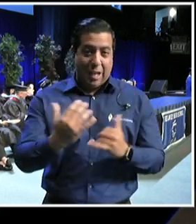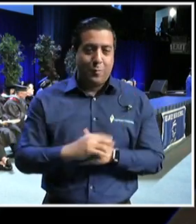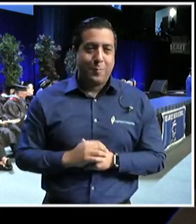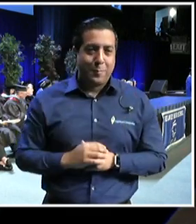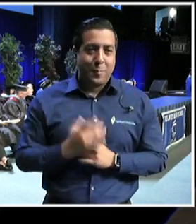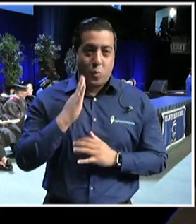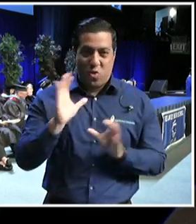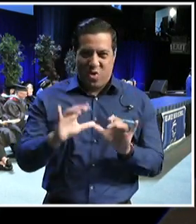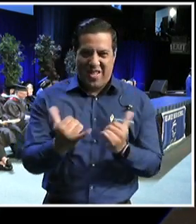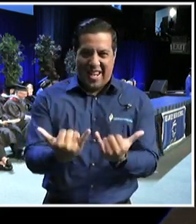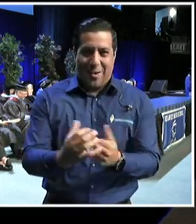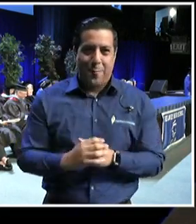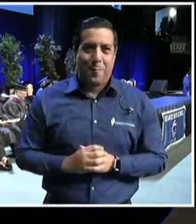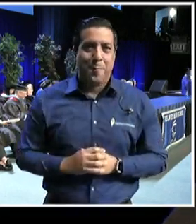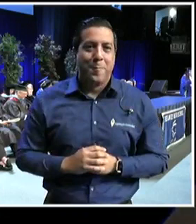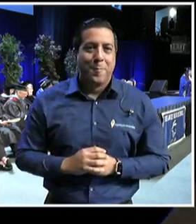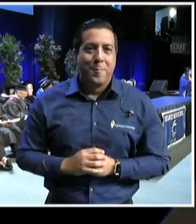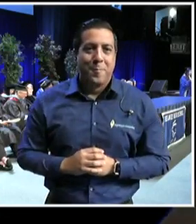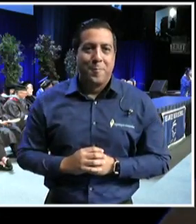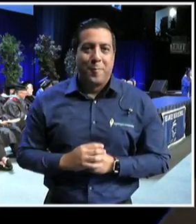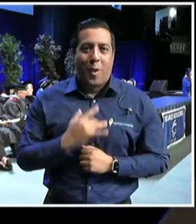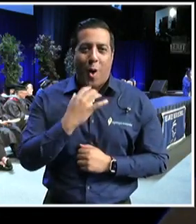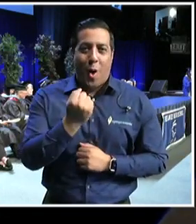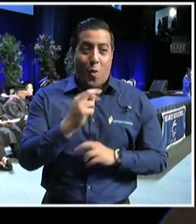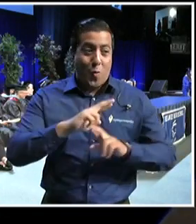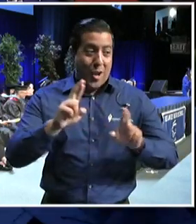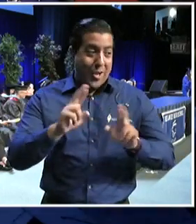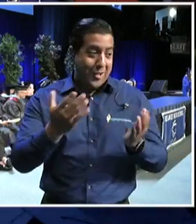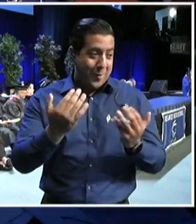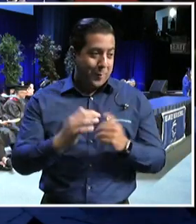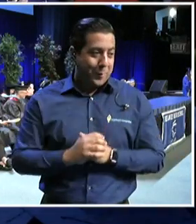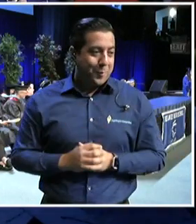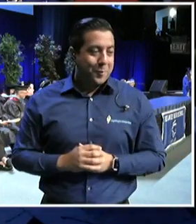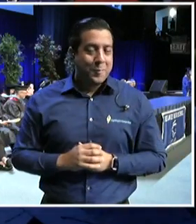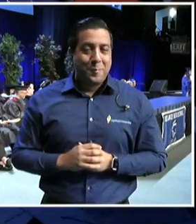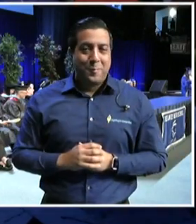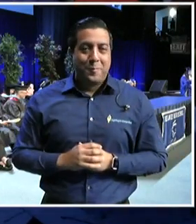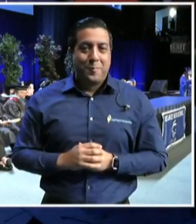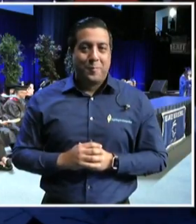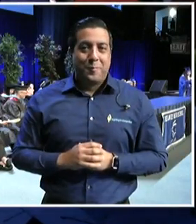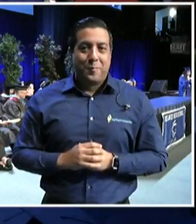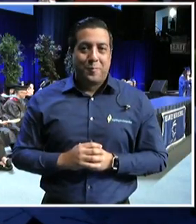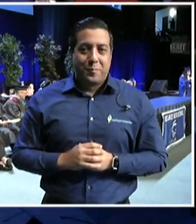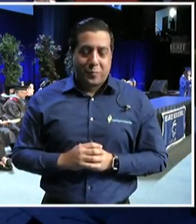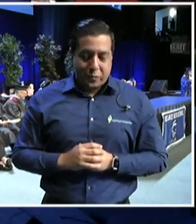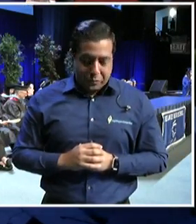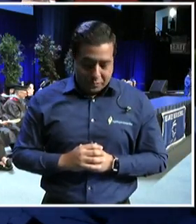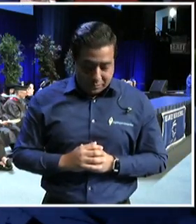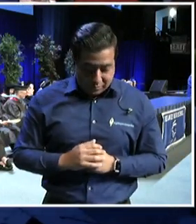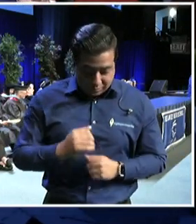gonna do this. Hold on, get ready. I'm coming through.